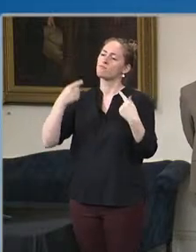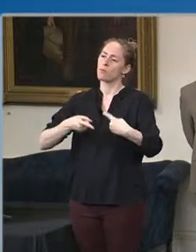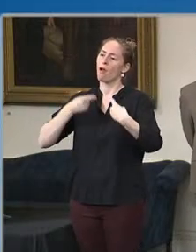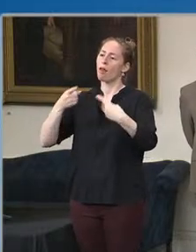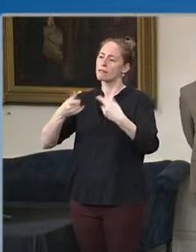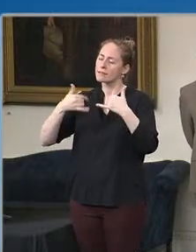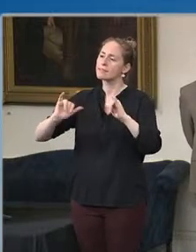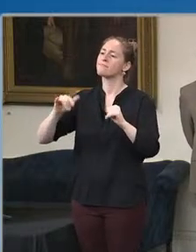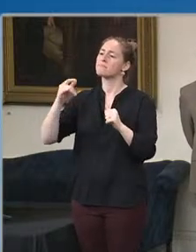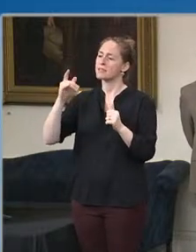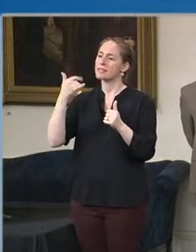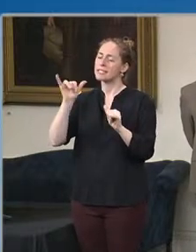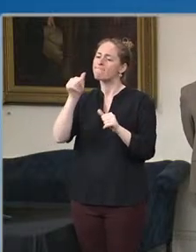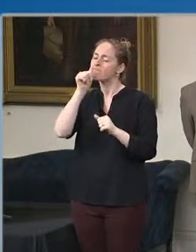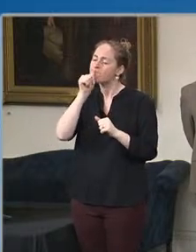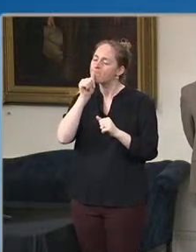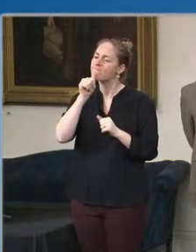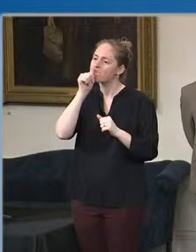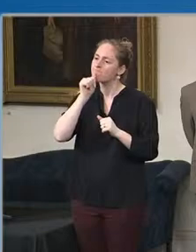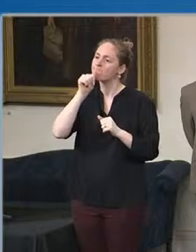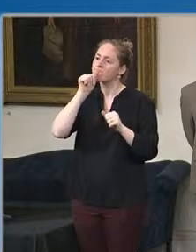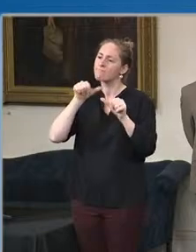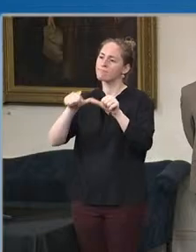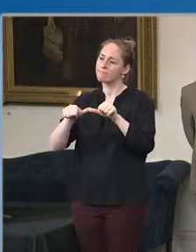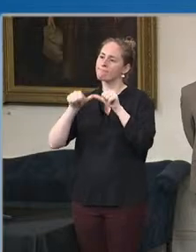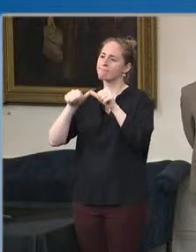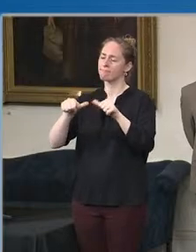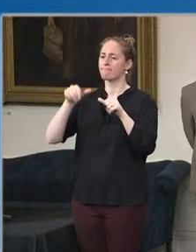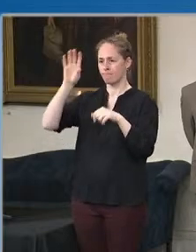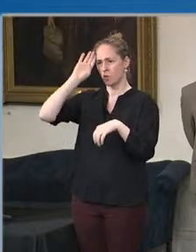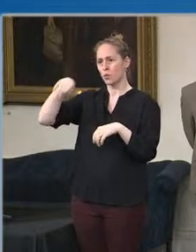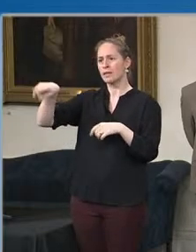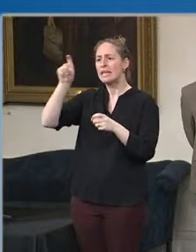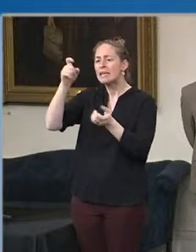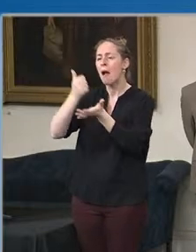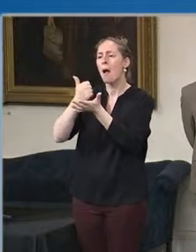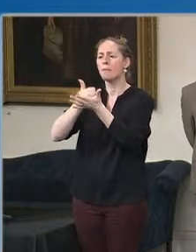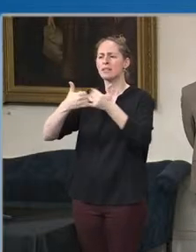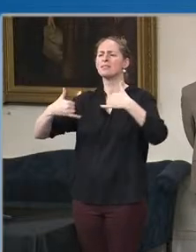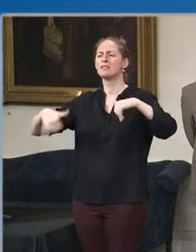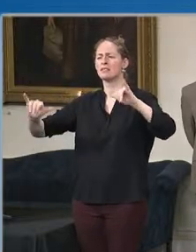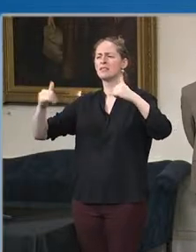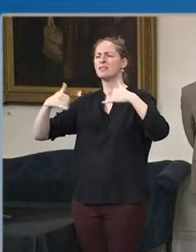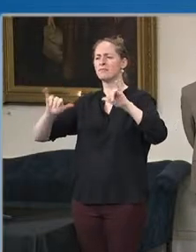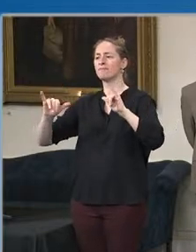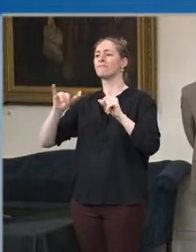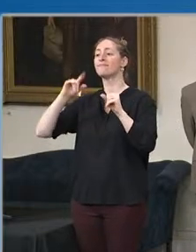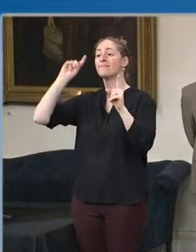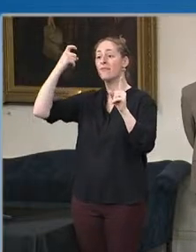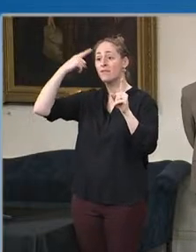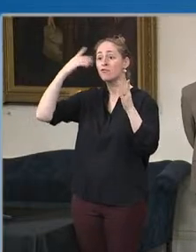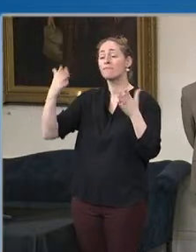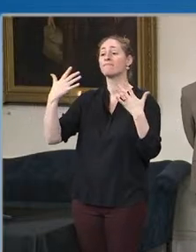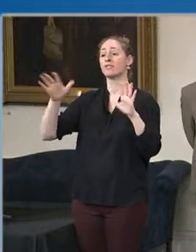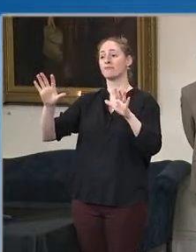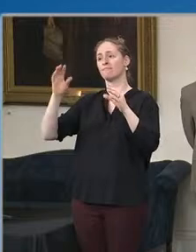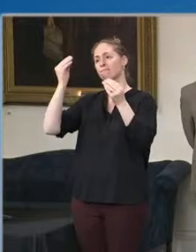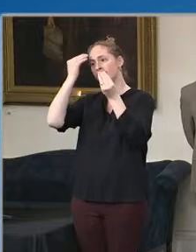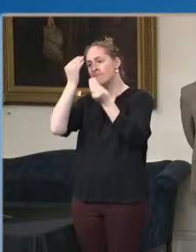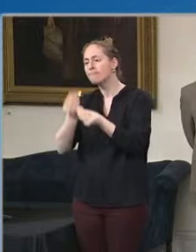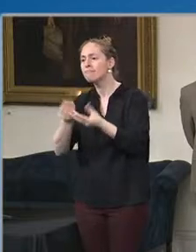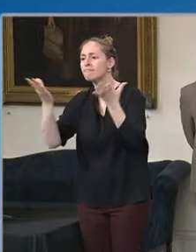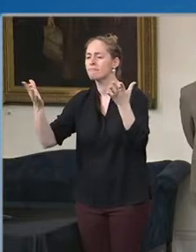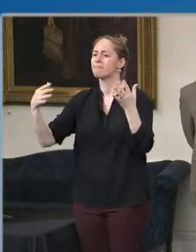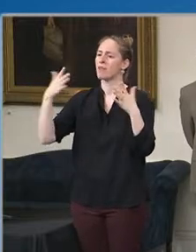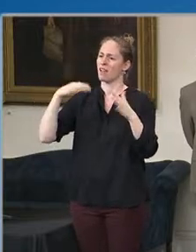We're doing what we can at the state level, and today Governor Hogan has announced the important additional measures to help businesses,